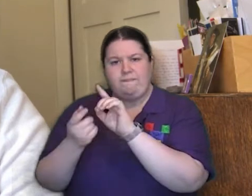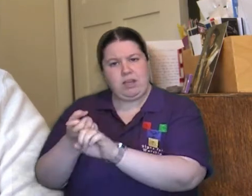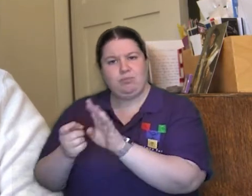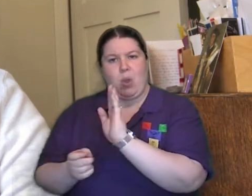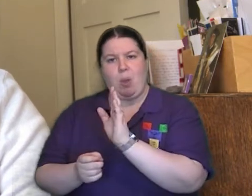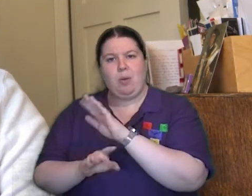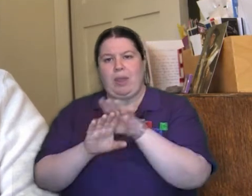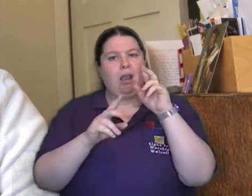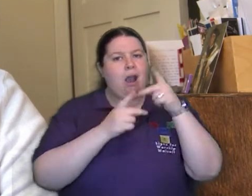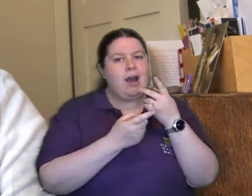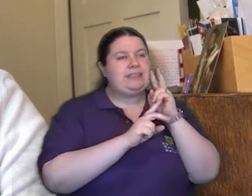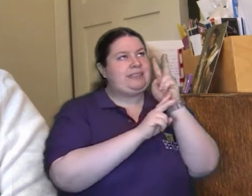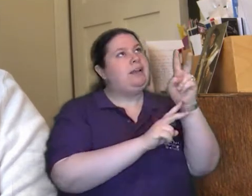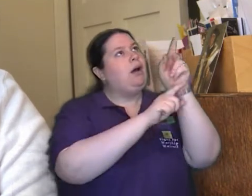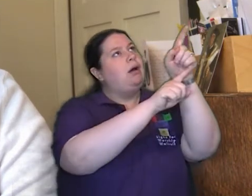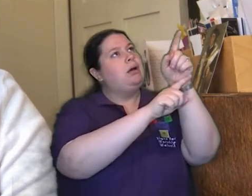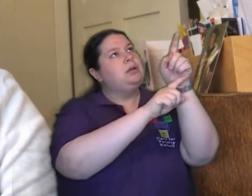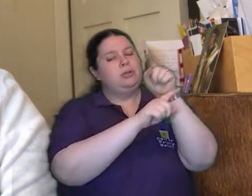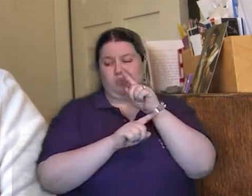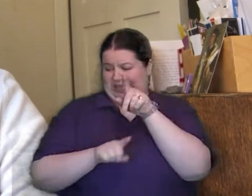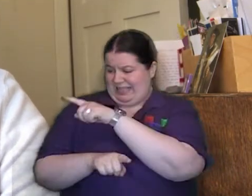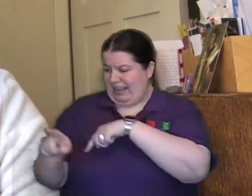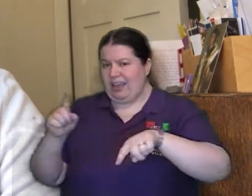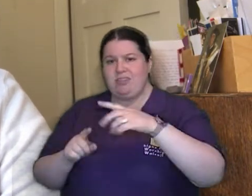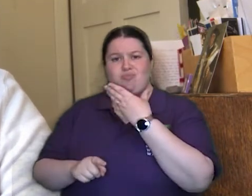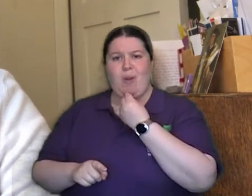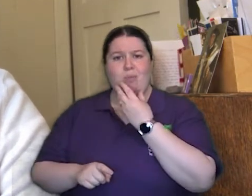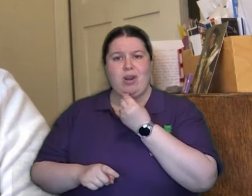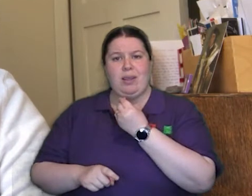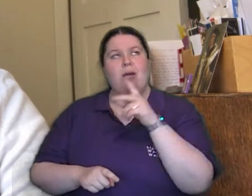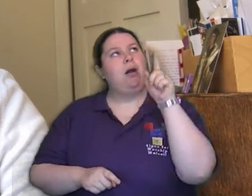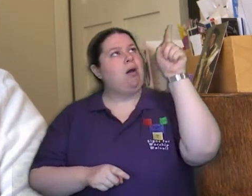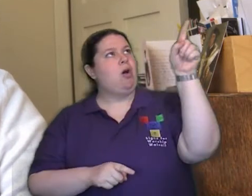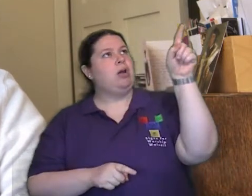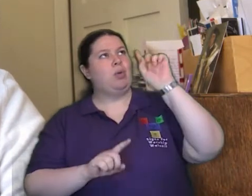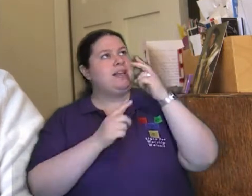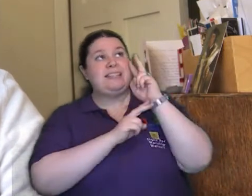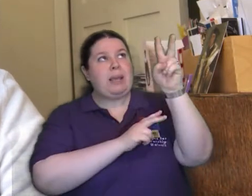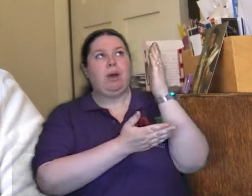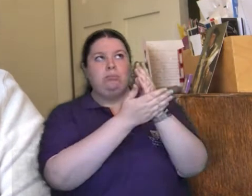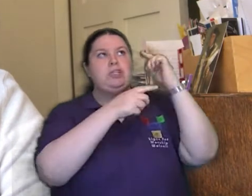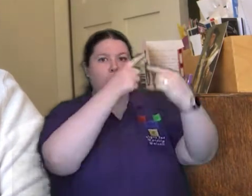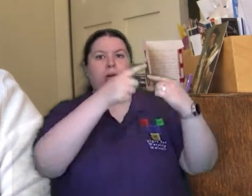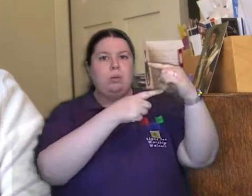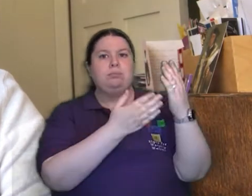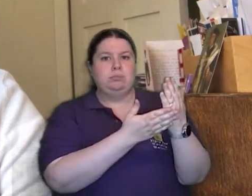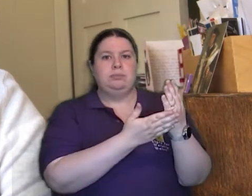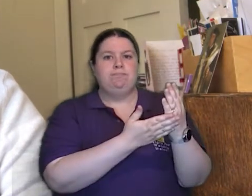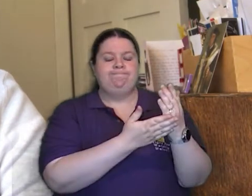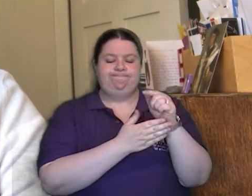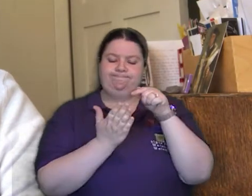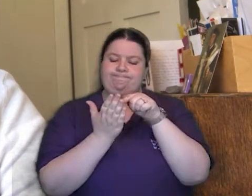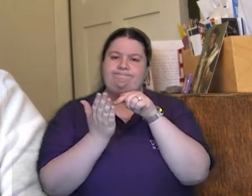what is seen, but on what is unseen, since what is seen is temporary, but what is unseen is